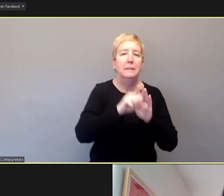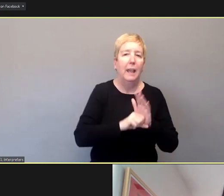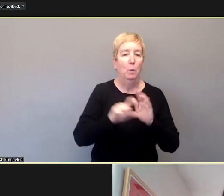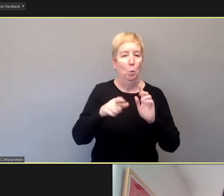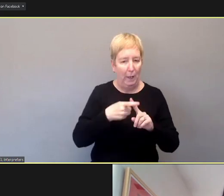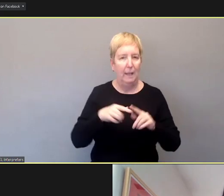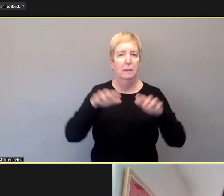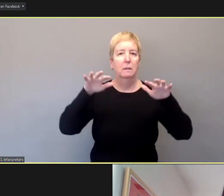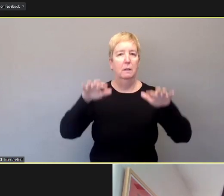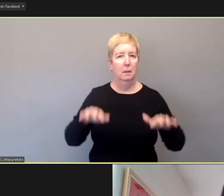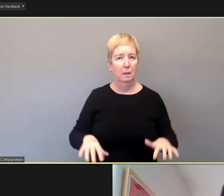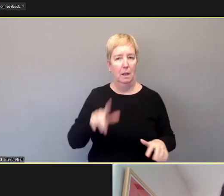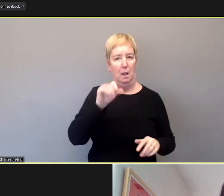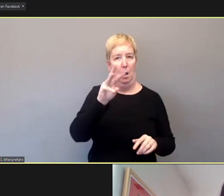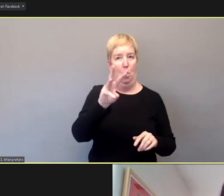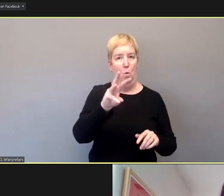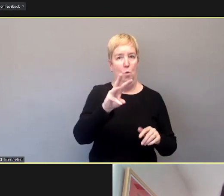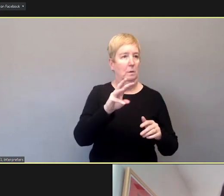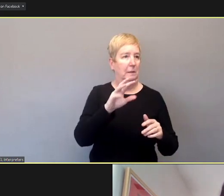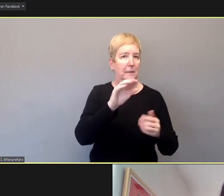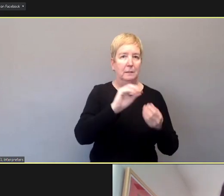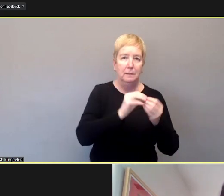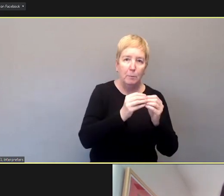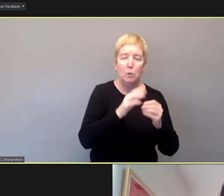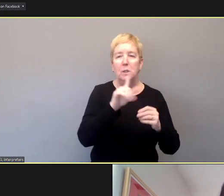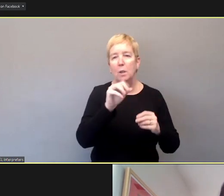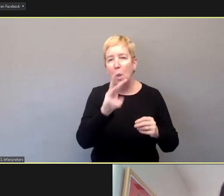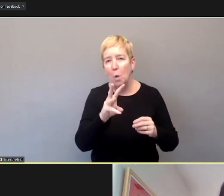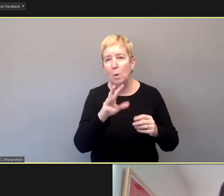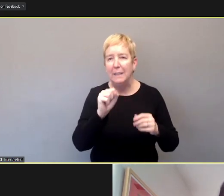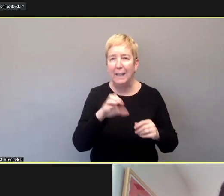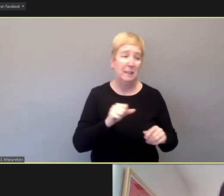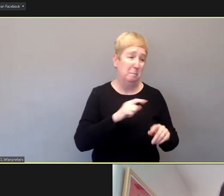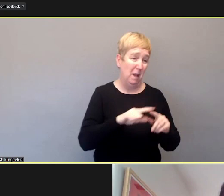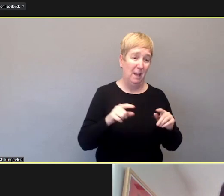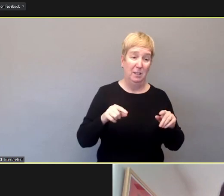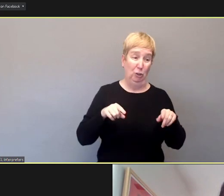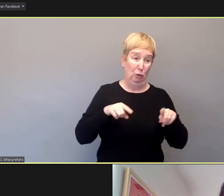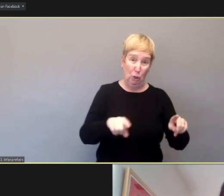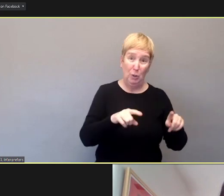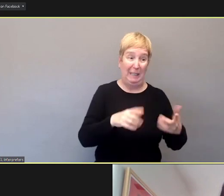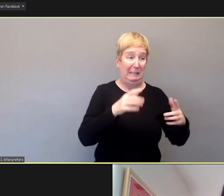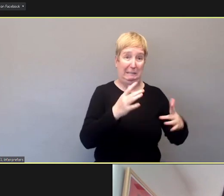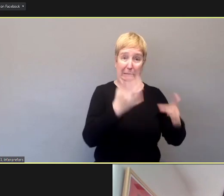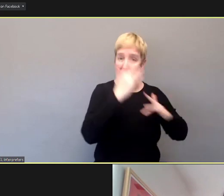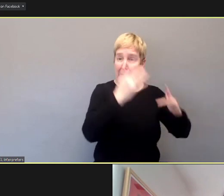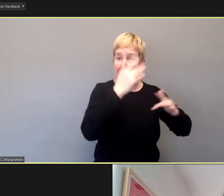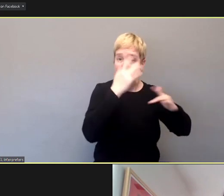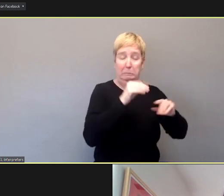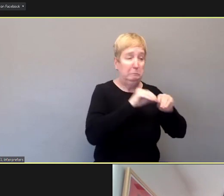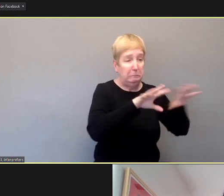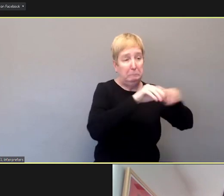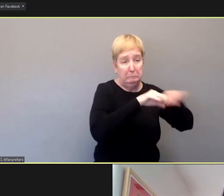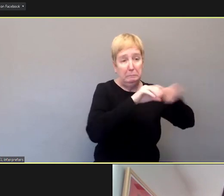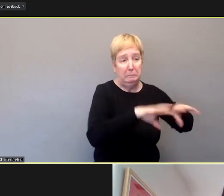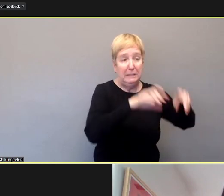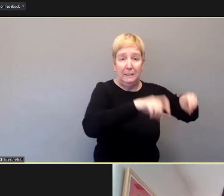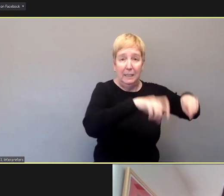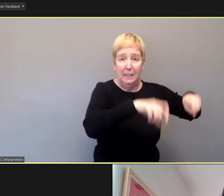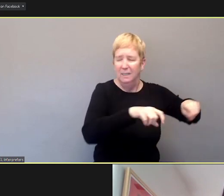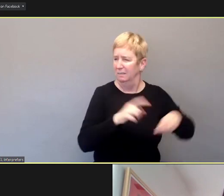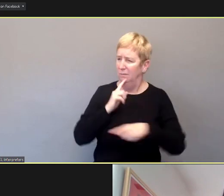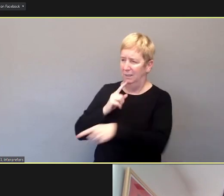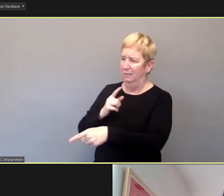But during times when there's so much testing going on, it didn't really give us additional information. So we decided to put it on hold. But